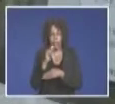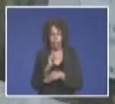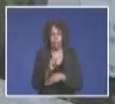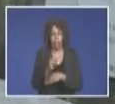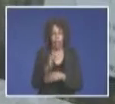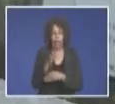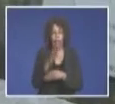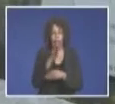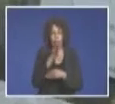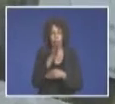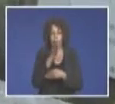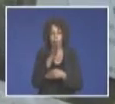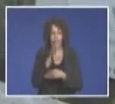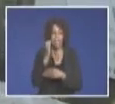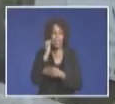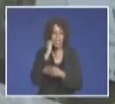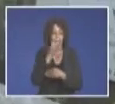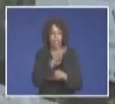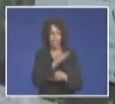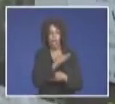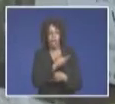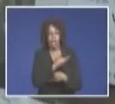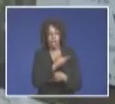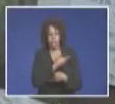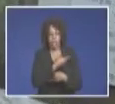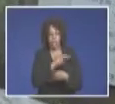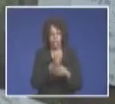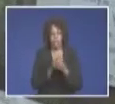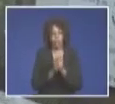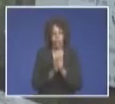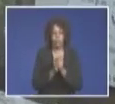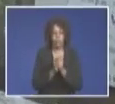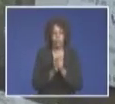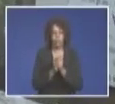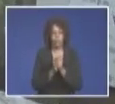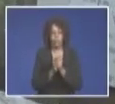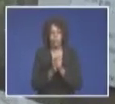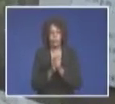Sally Hutchinson. Reporting for ZNS Network News, I'm Tashina Robinson Blair.